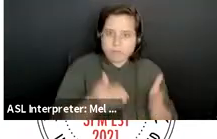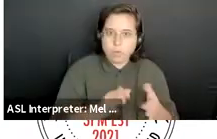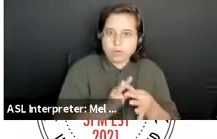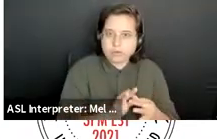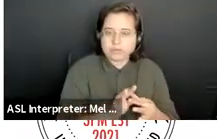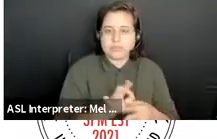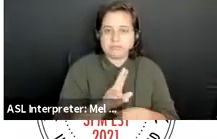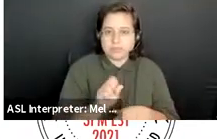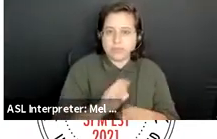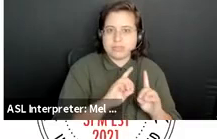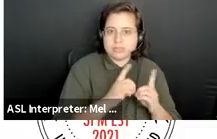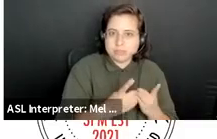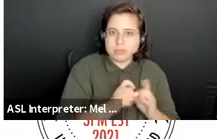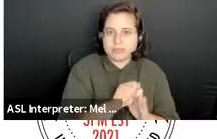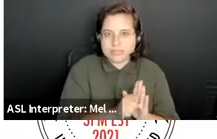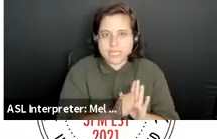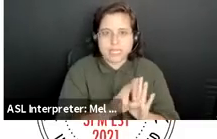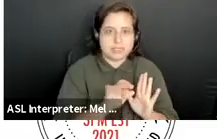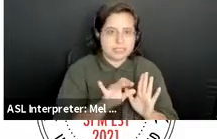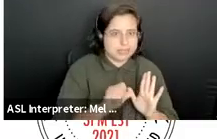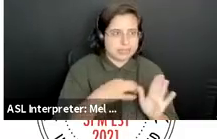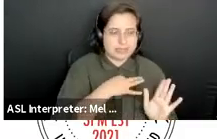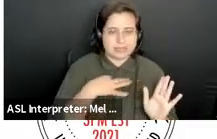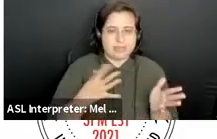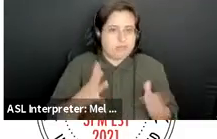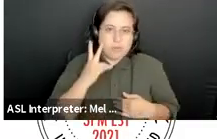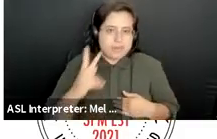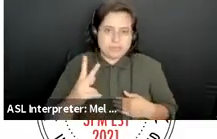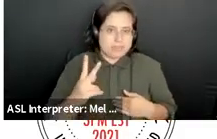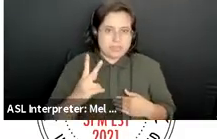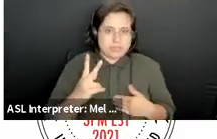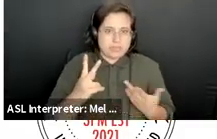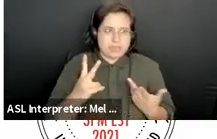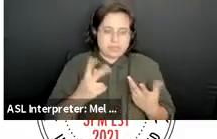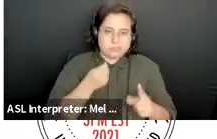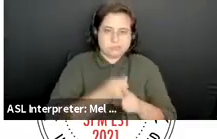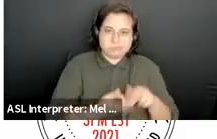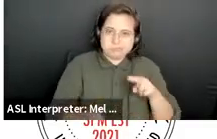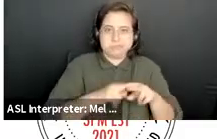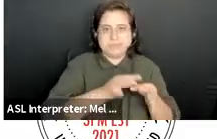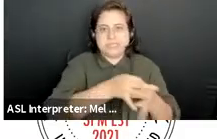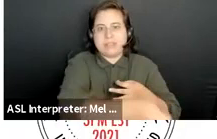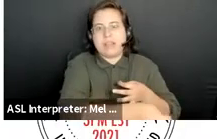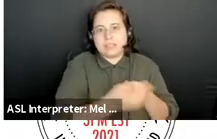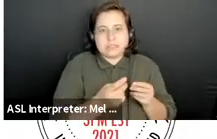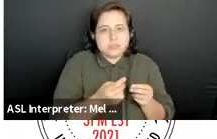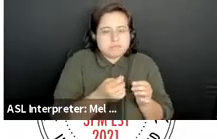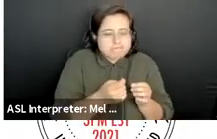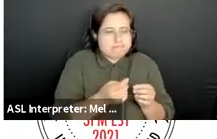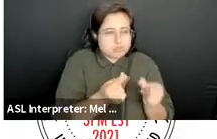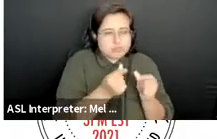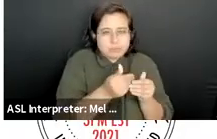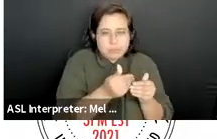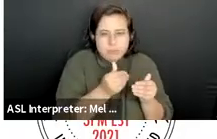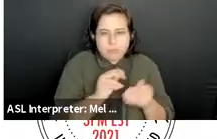staff. We're already seeing significant delays that we hadn't seen, just before the Afghan crisis started.